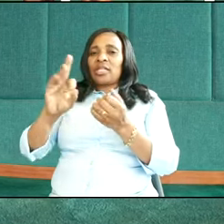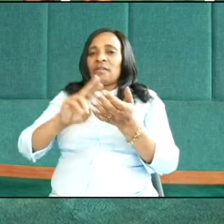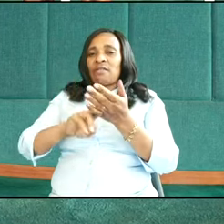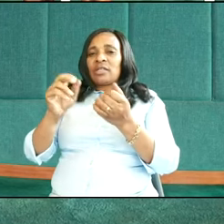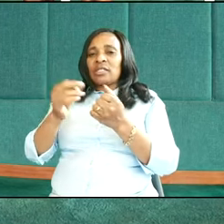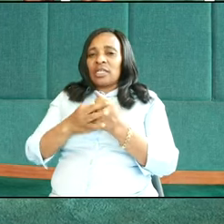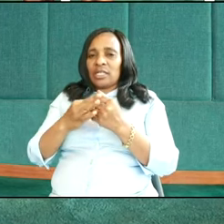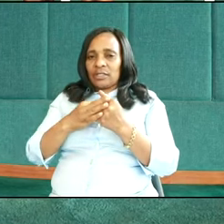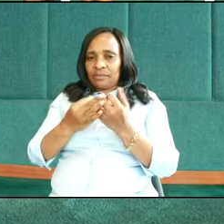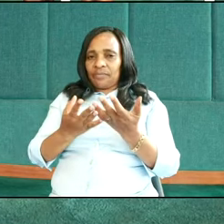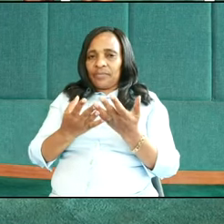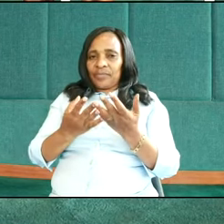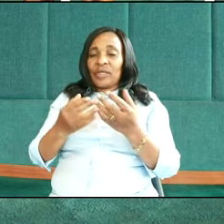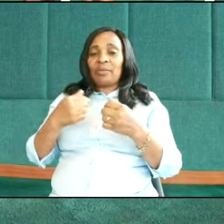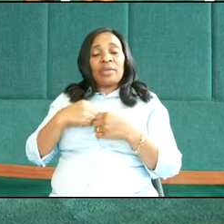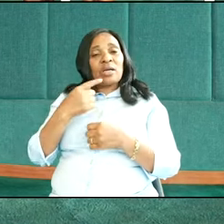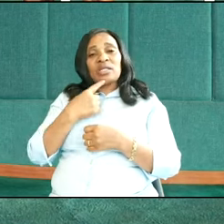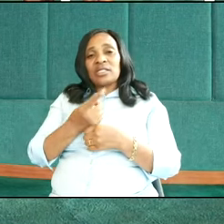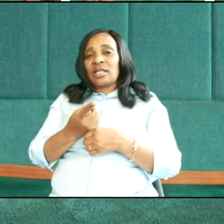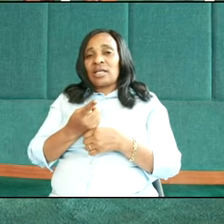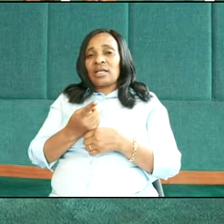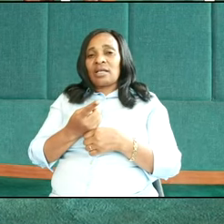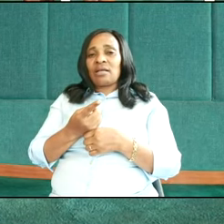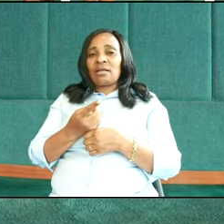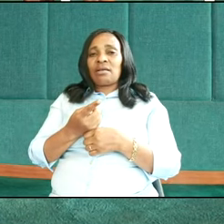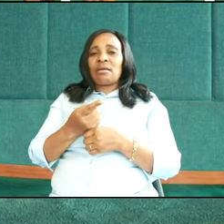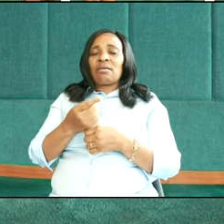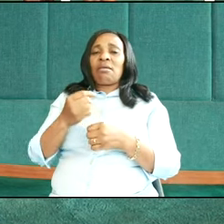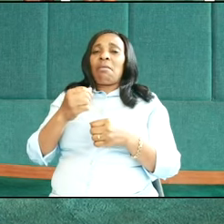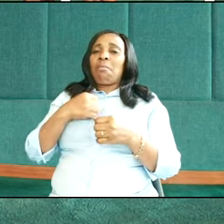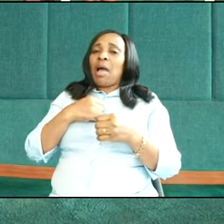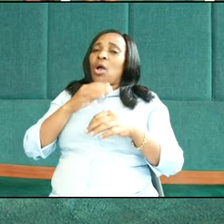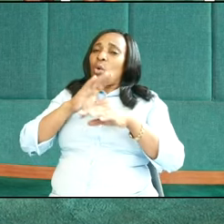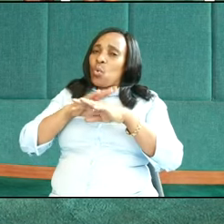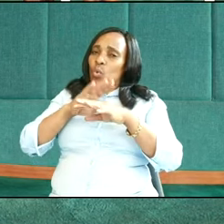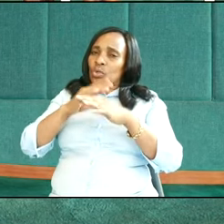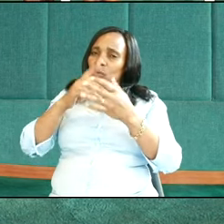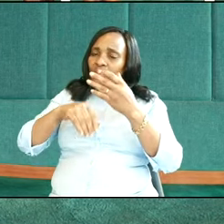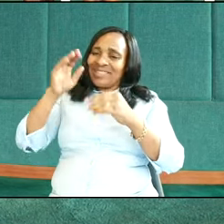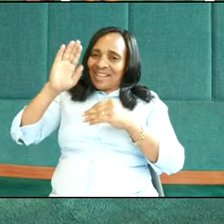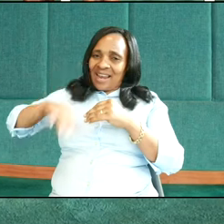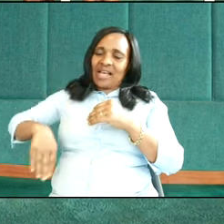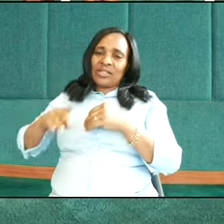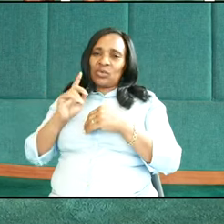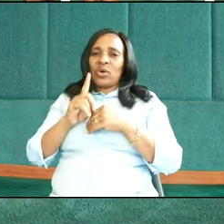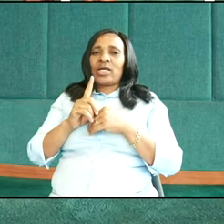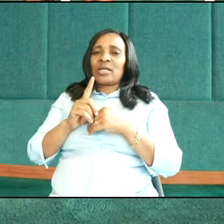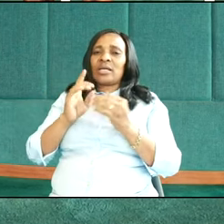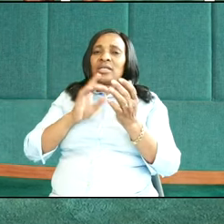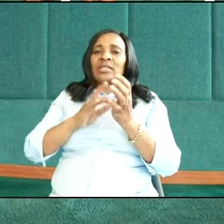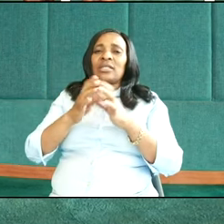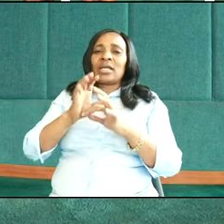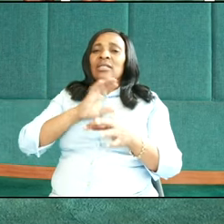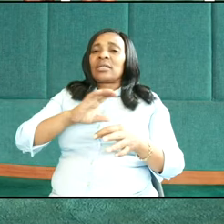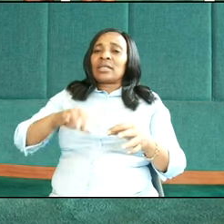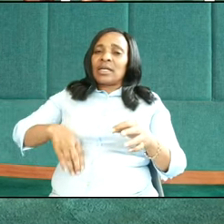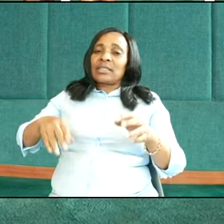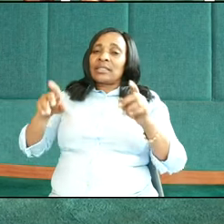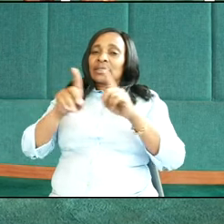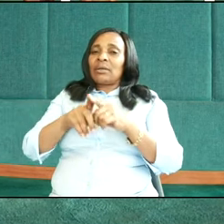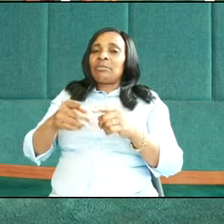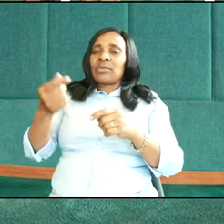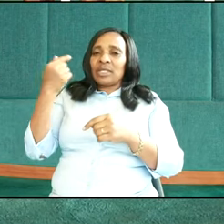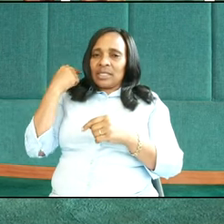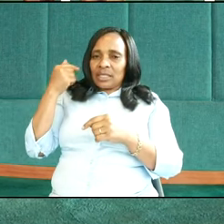Mm-hmm. Okay. So I would say my favorite is the last one. Mm-hmm. Jesus Christ is the same